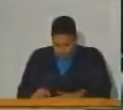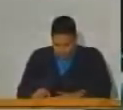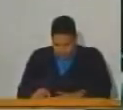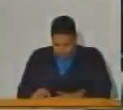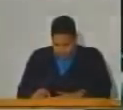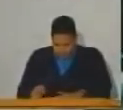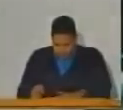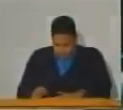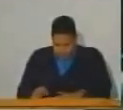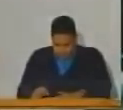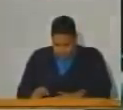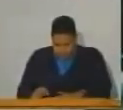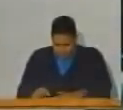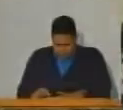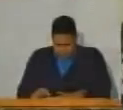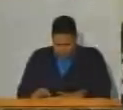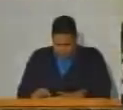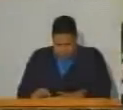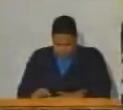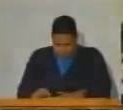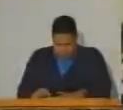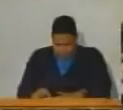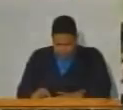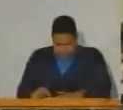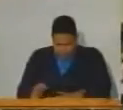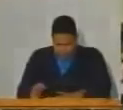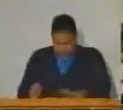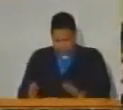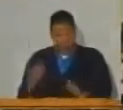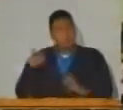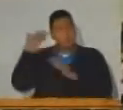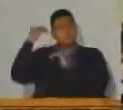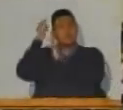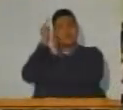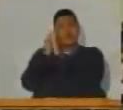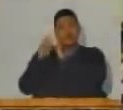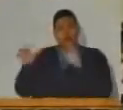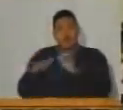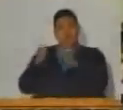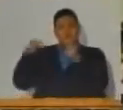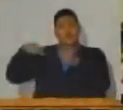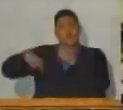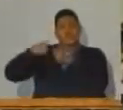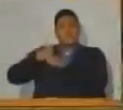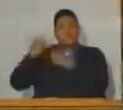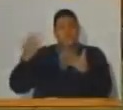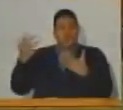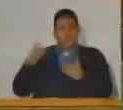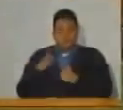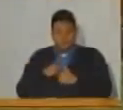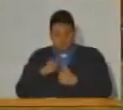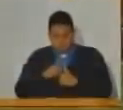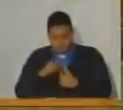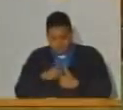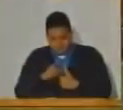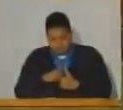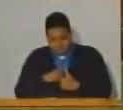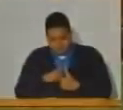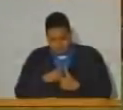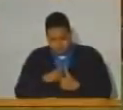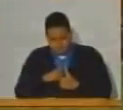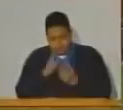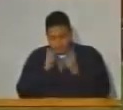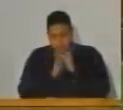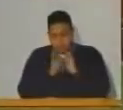Among the major action items on our legislative agenda for this year are amendment to